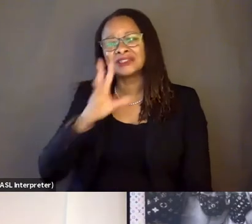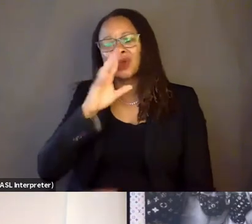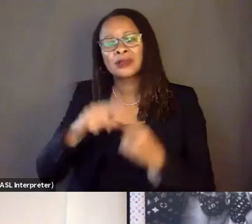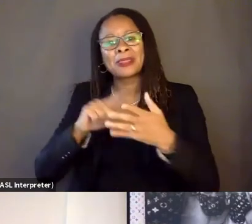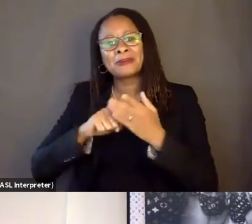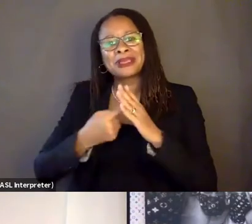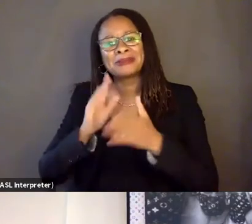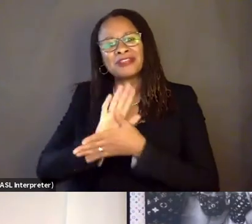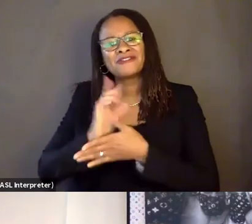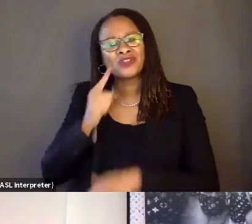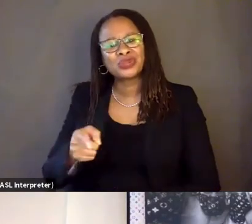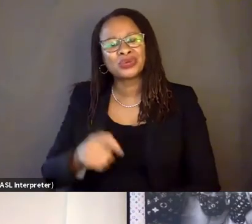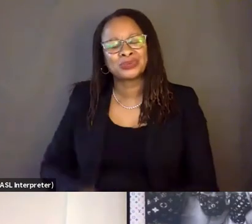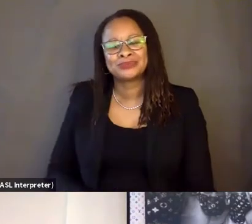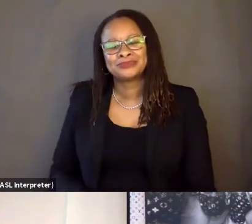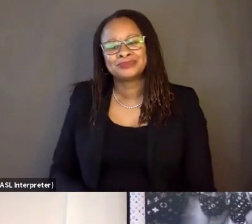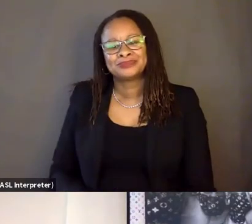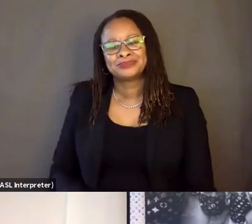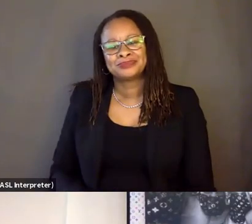film for you and your team.